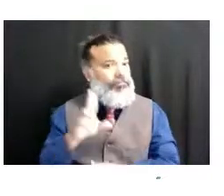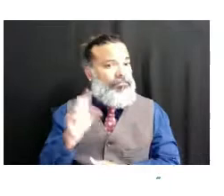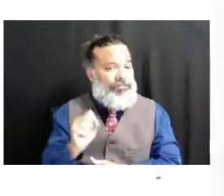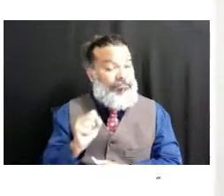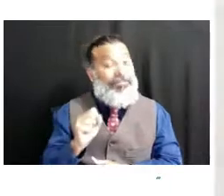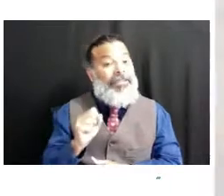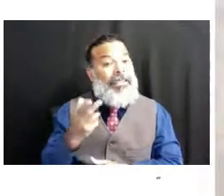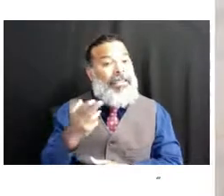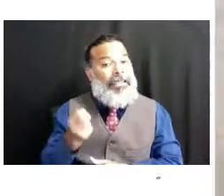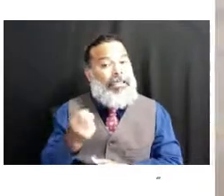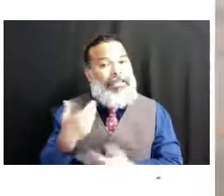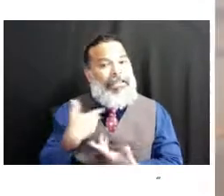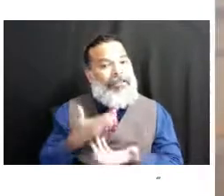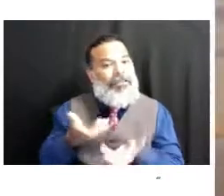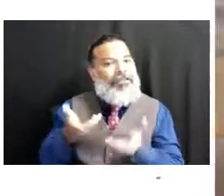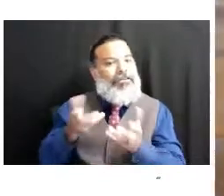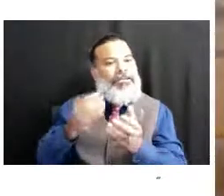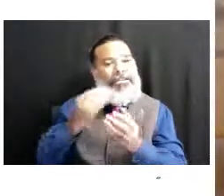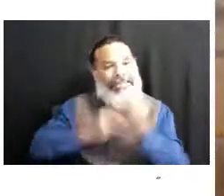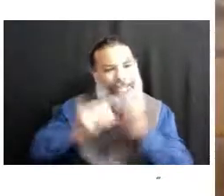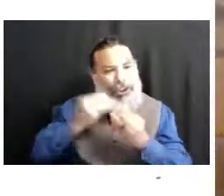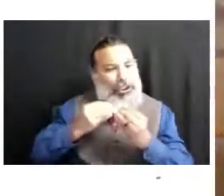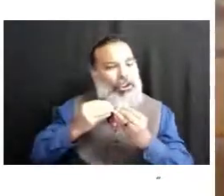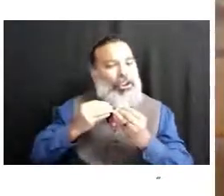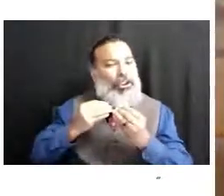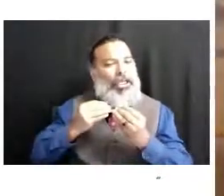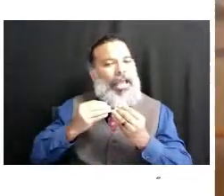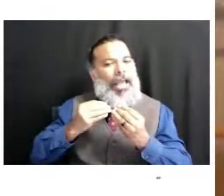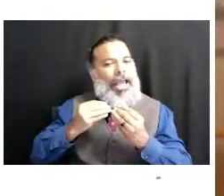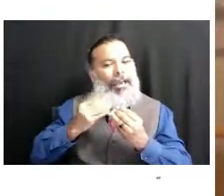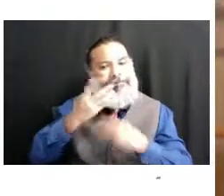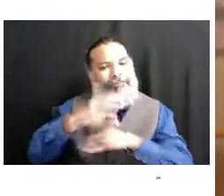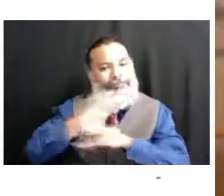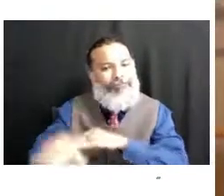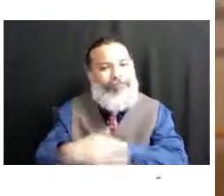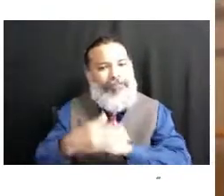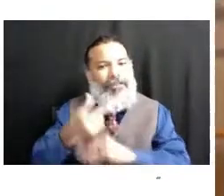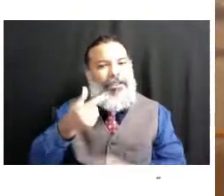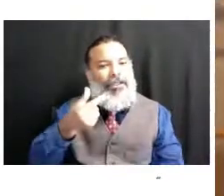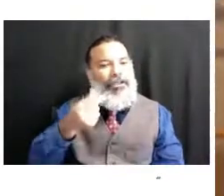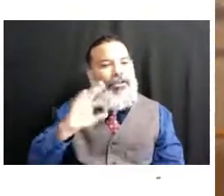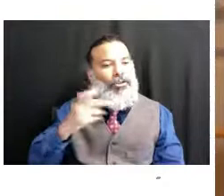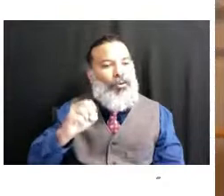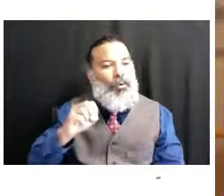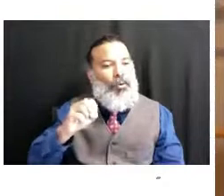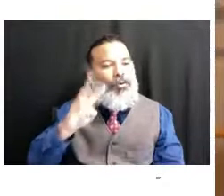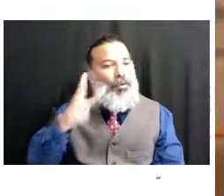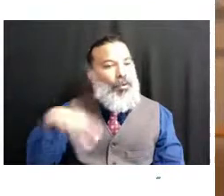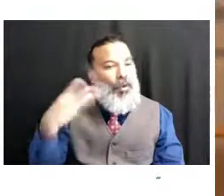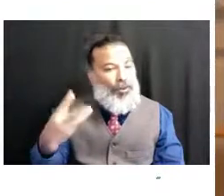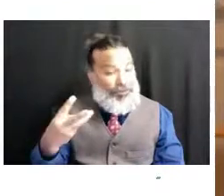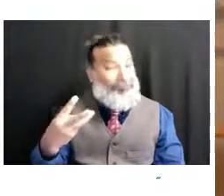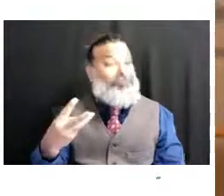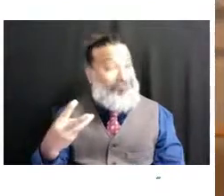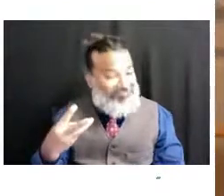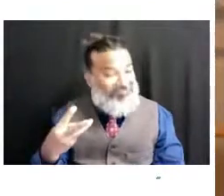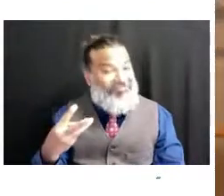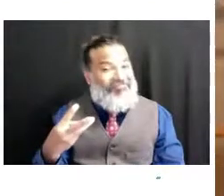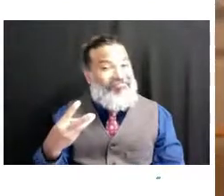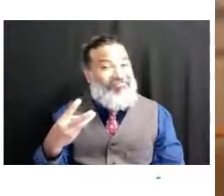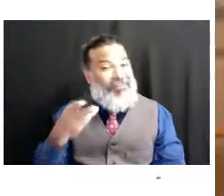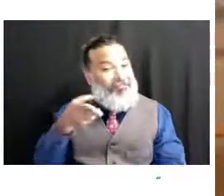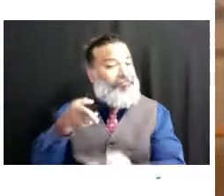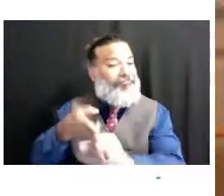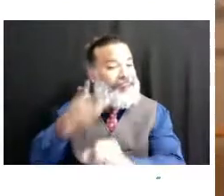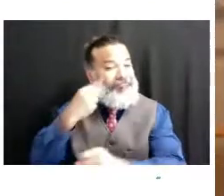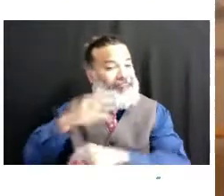States, he's having dinner and spending the night with George Washington, whom he